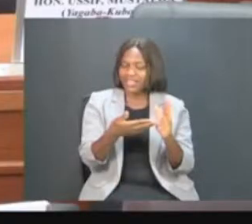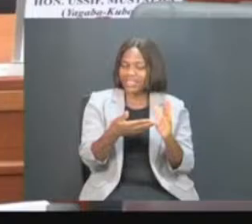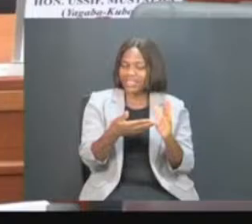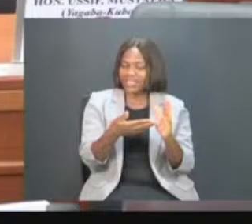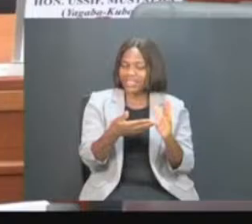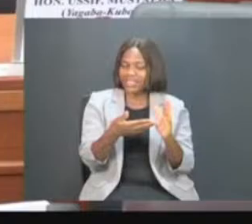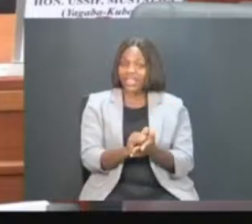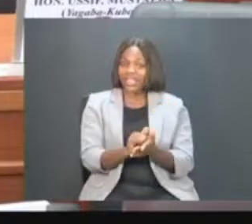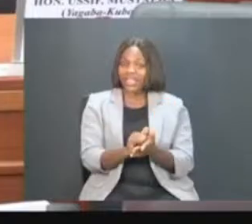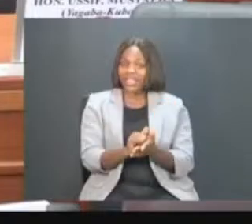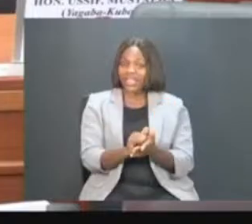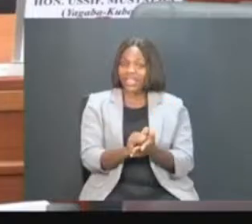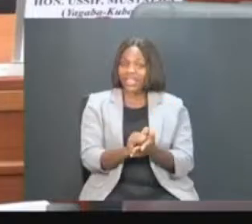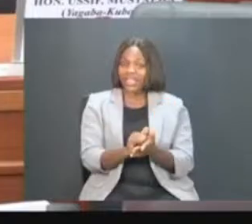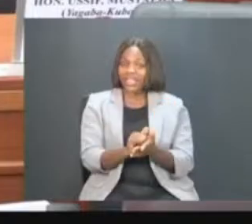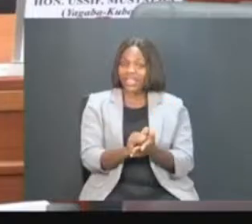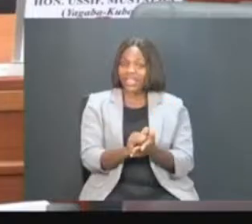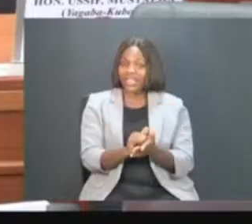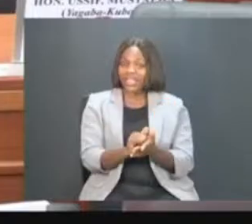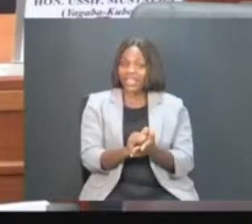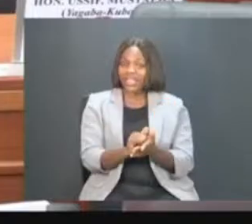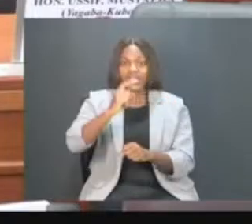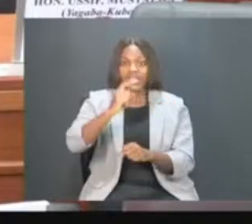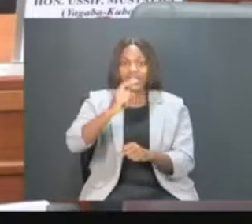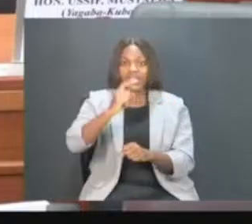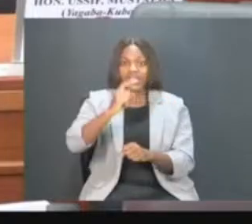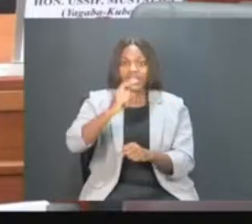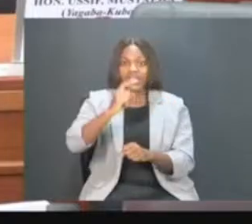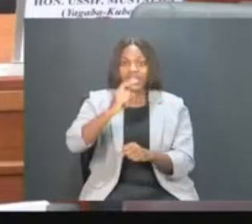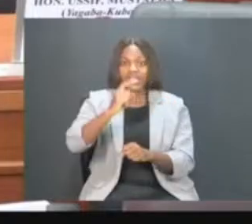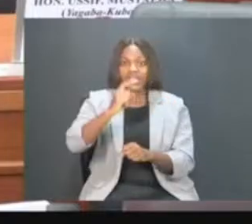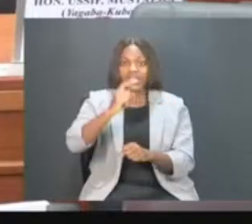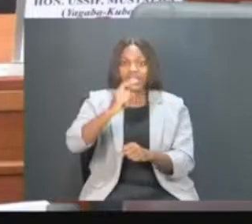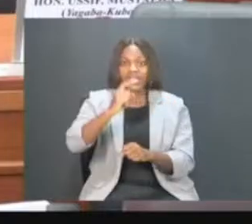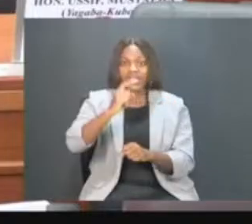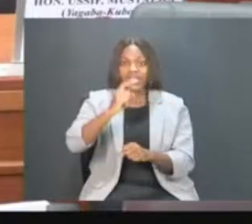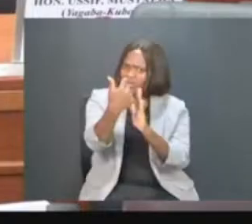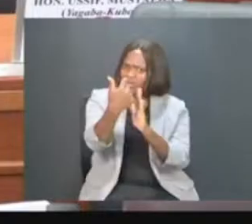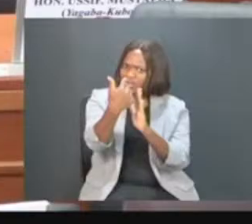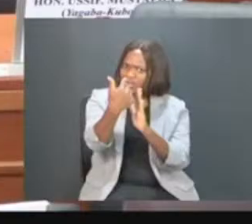government agencies to work around the clock, you should be listing them here.